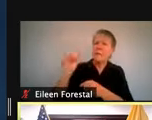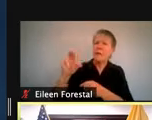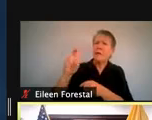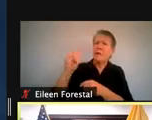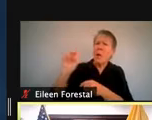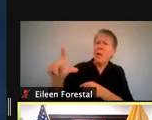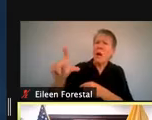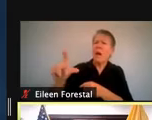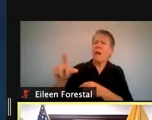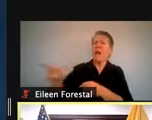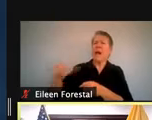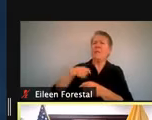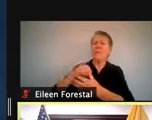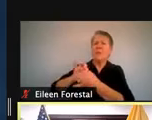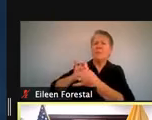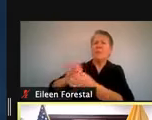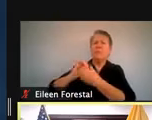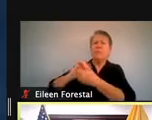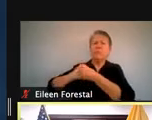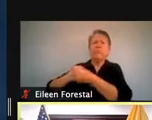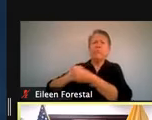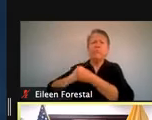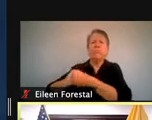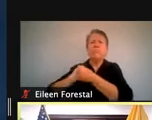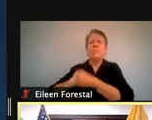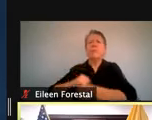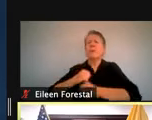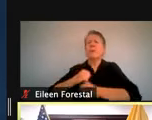for all their work in helping us take this important step.